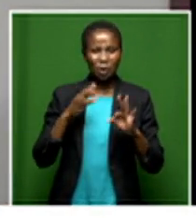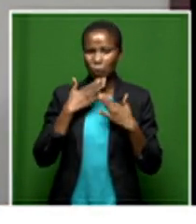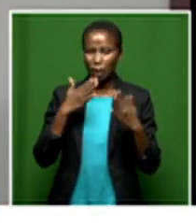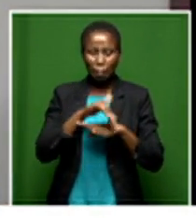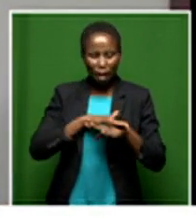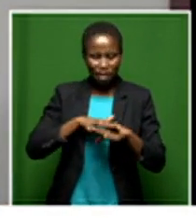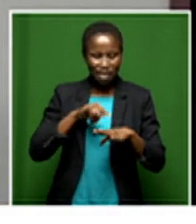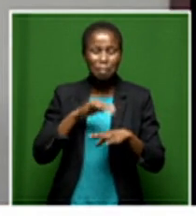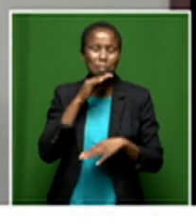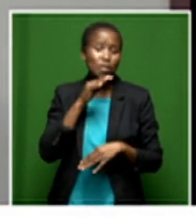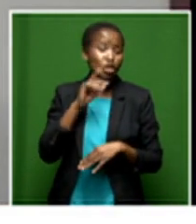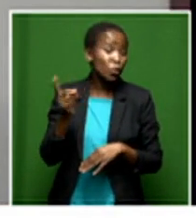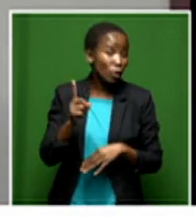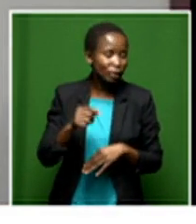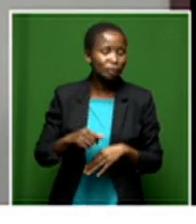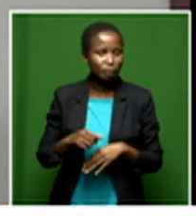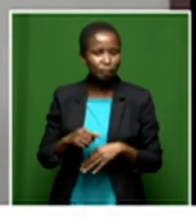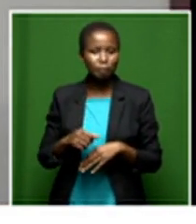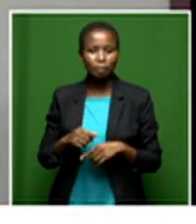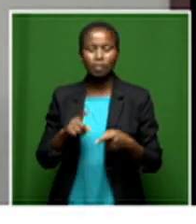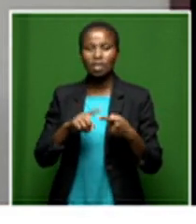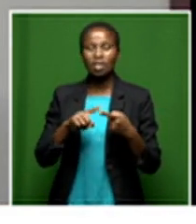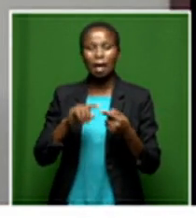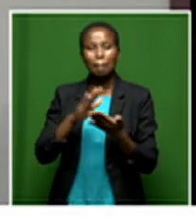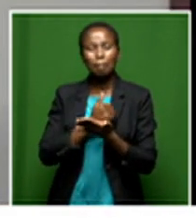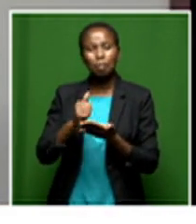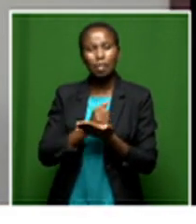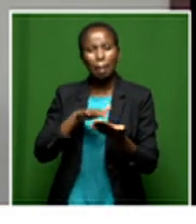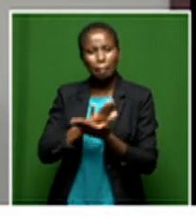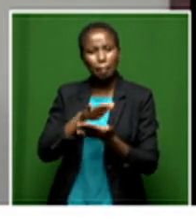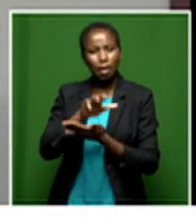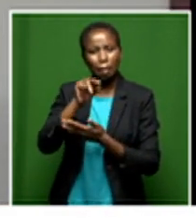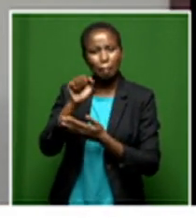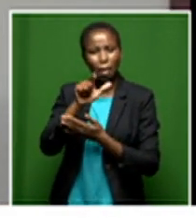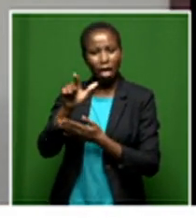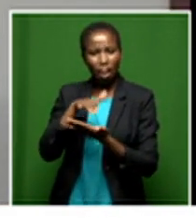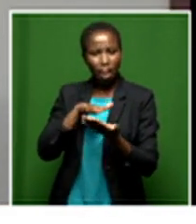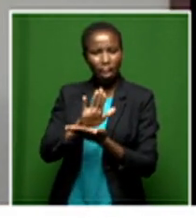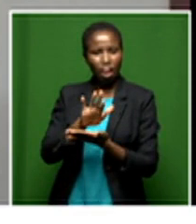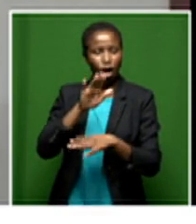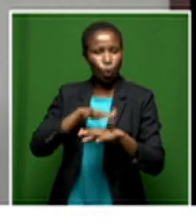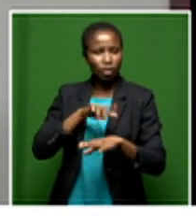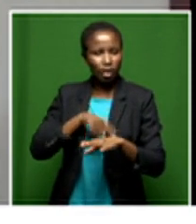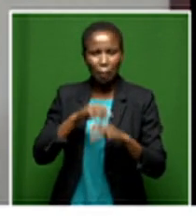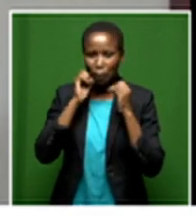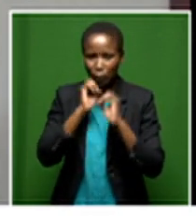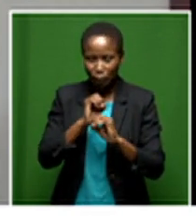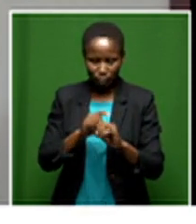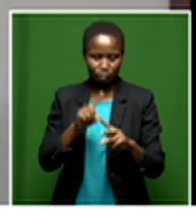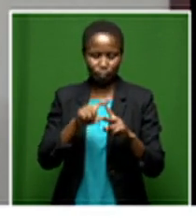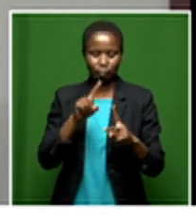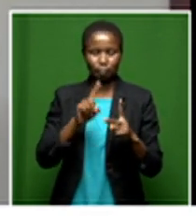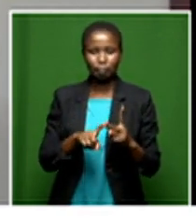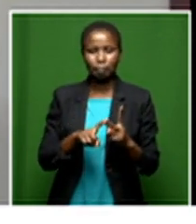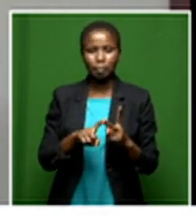by basics not in place is that mail is not sorted on time, it's not delivered on time, we're not able to